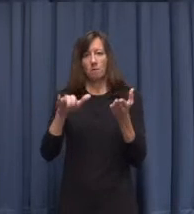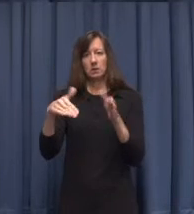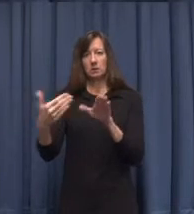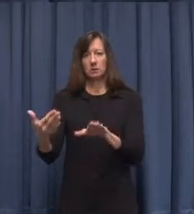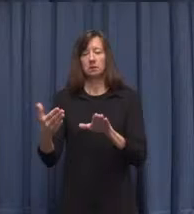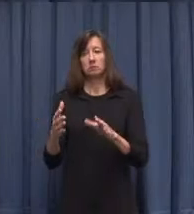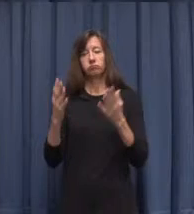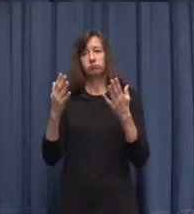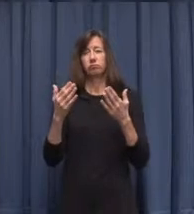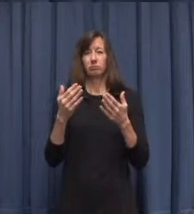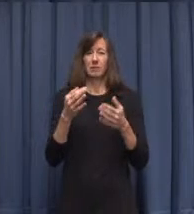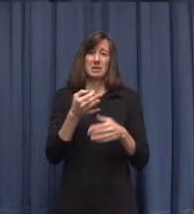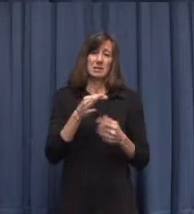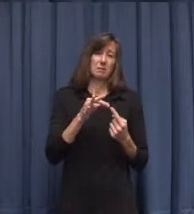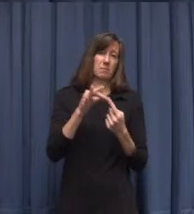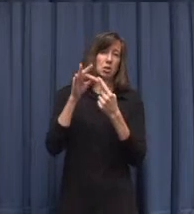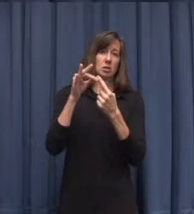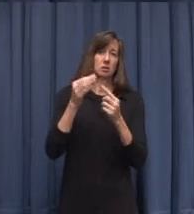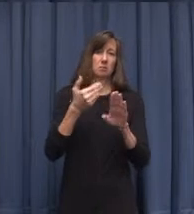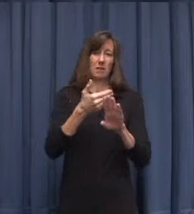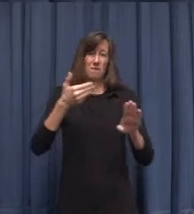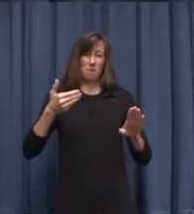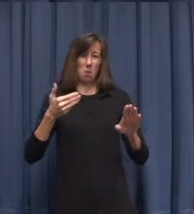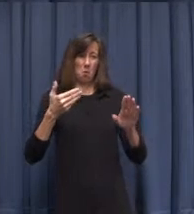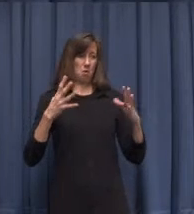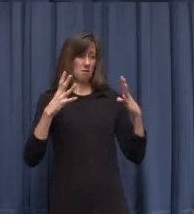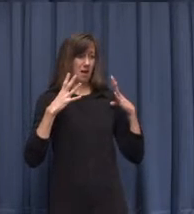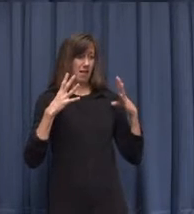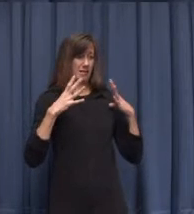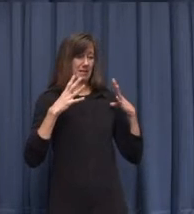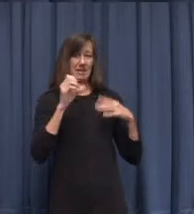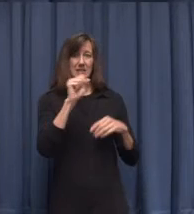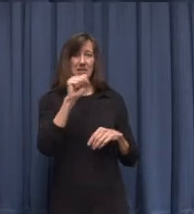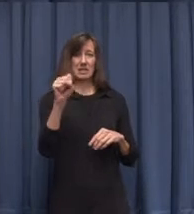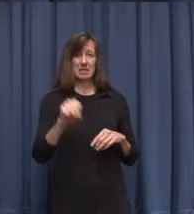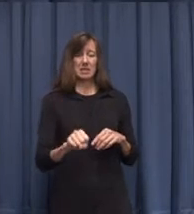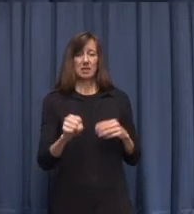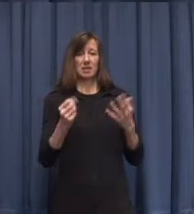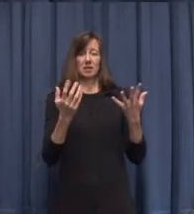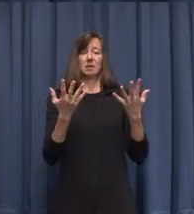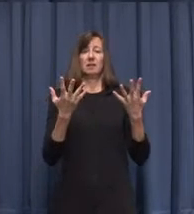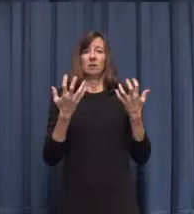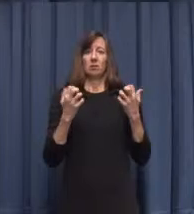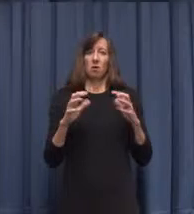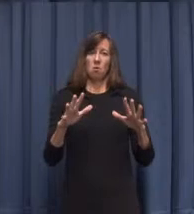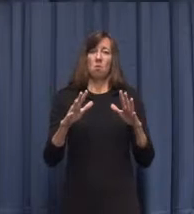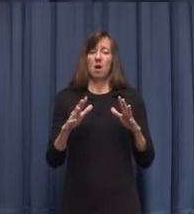is the last thing that I know any of us want to be reckoning with.